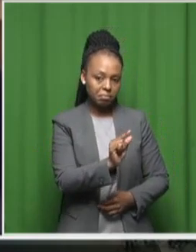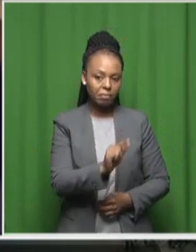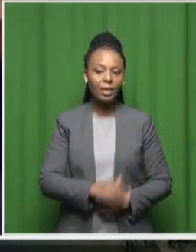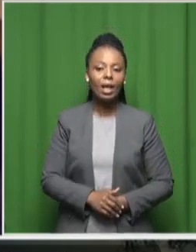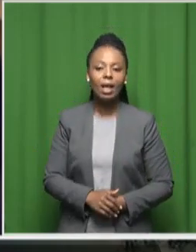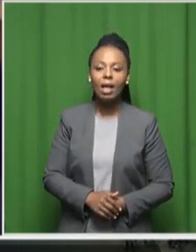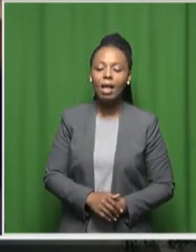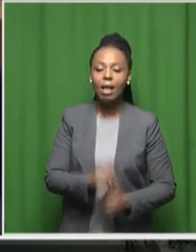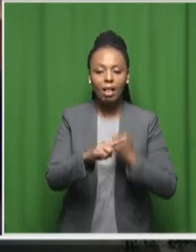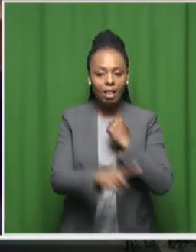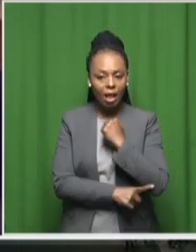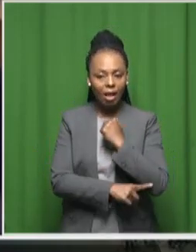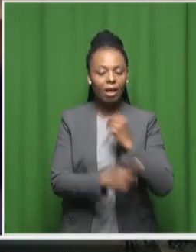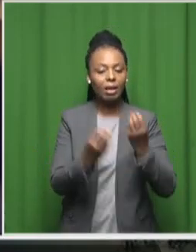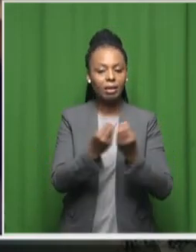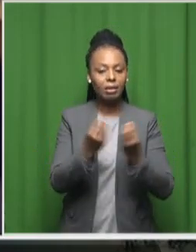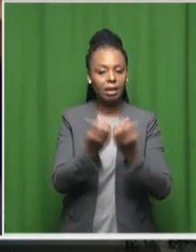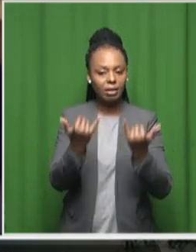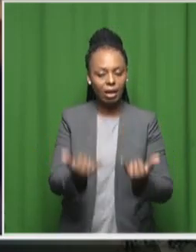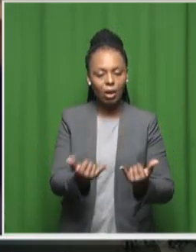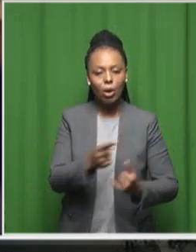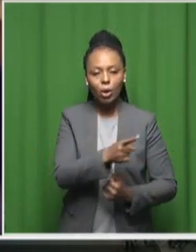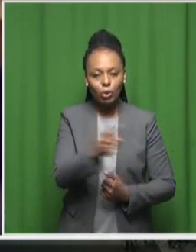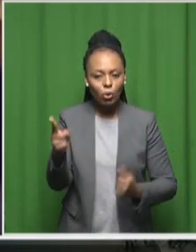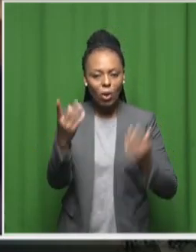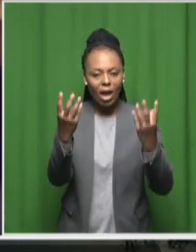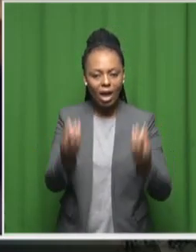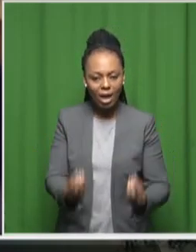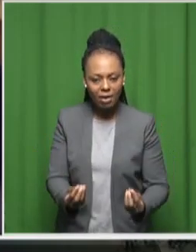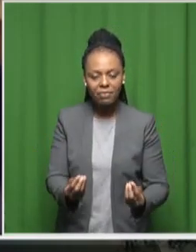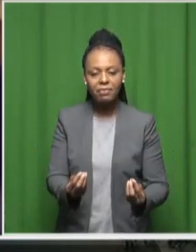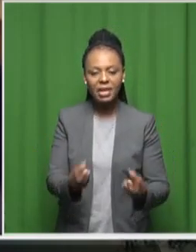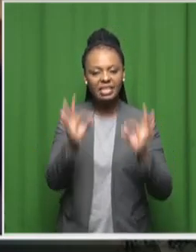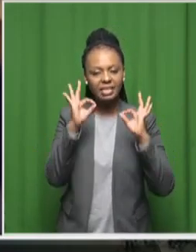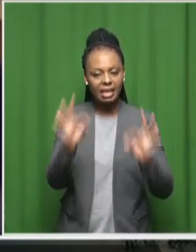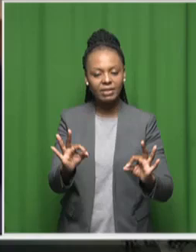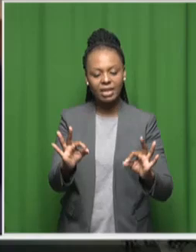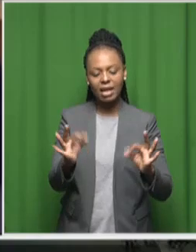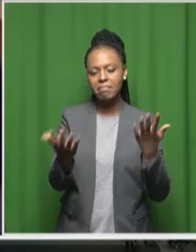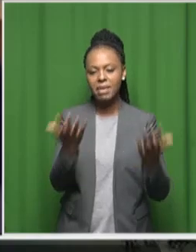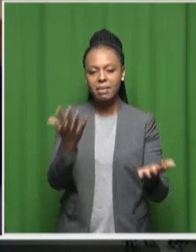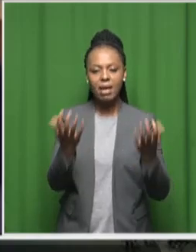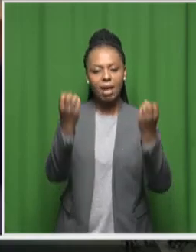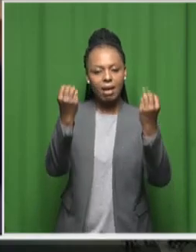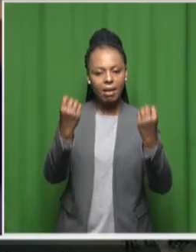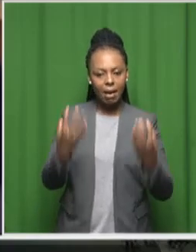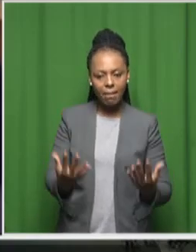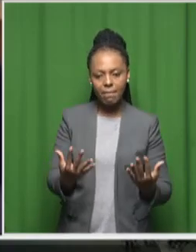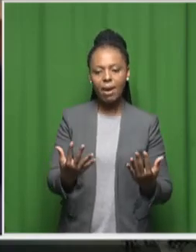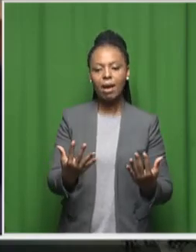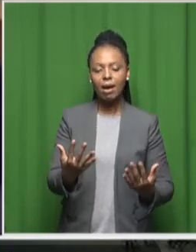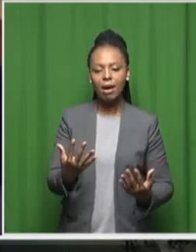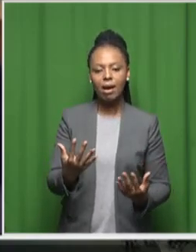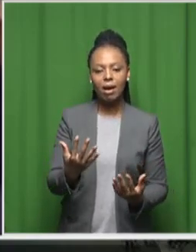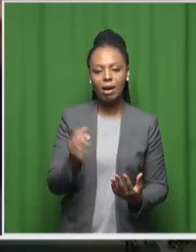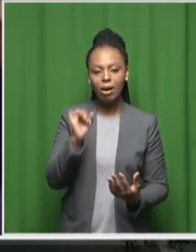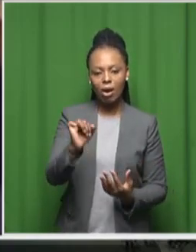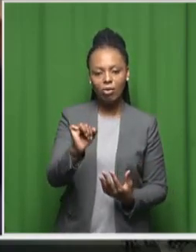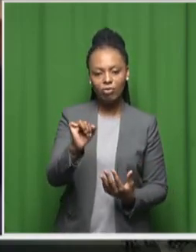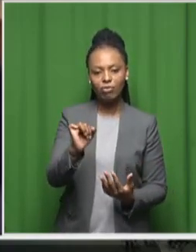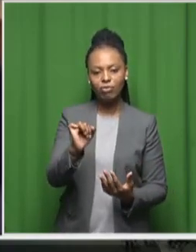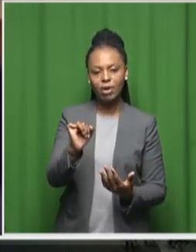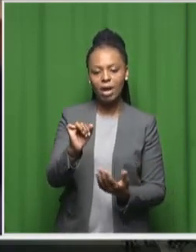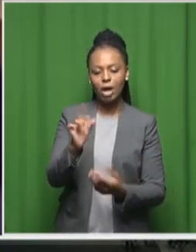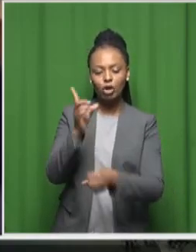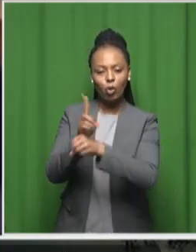there, do we have a sufficient number of these